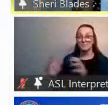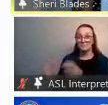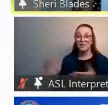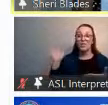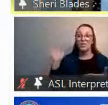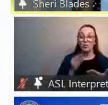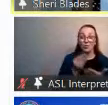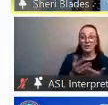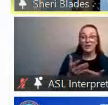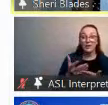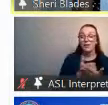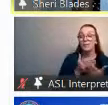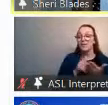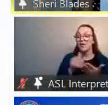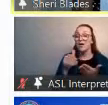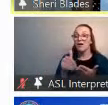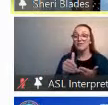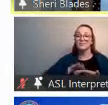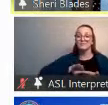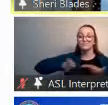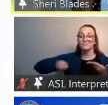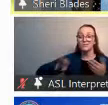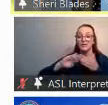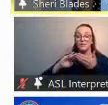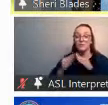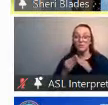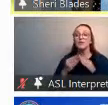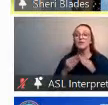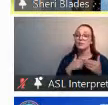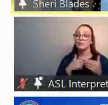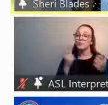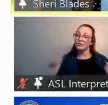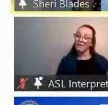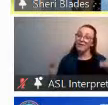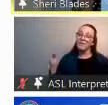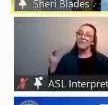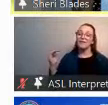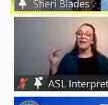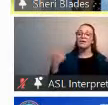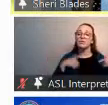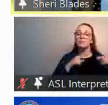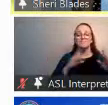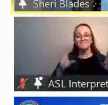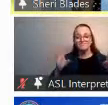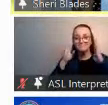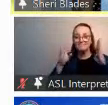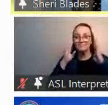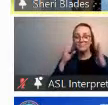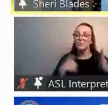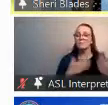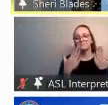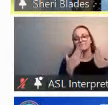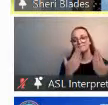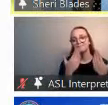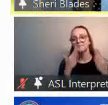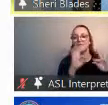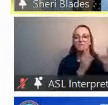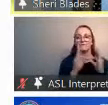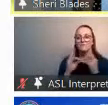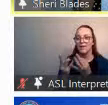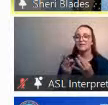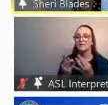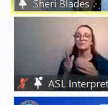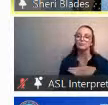marginalized communities were elevated and heard. We are grateful to the families who shared their